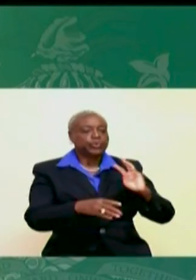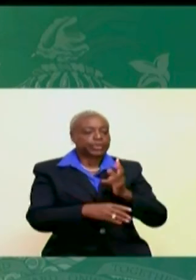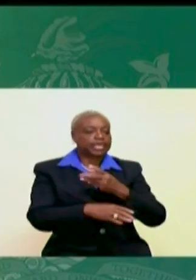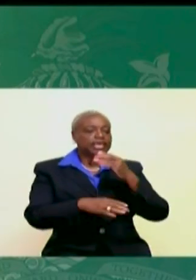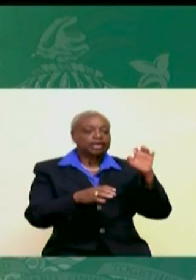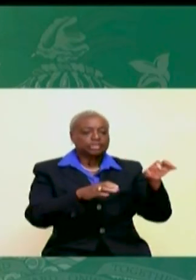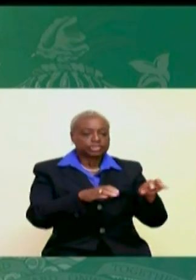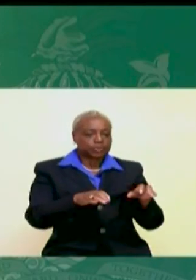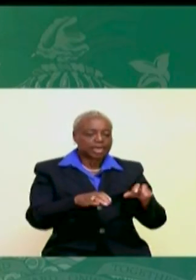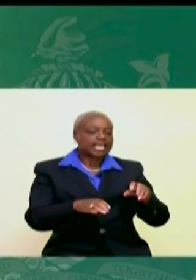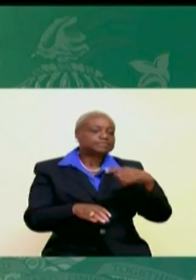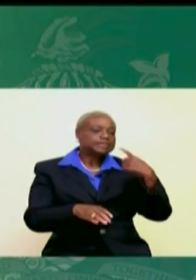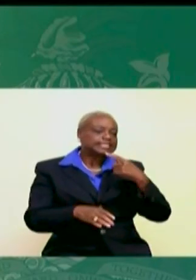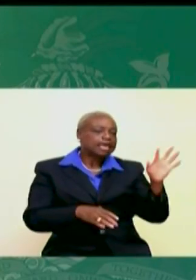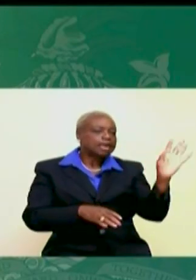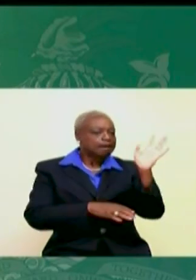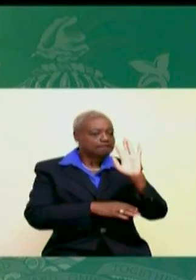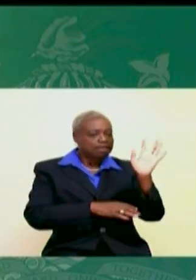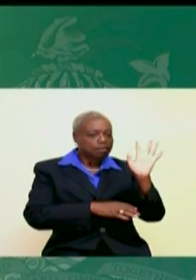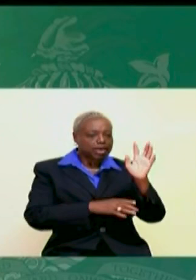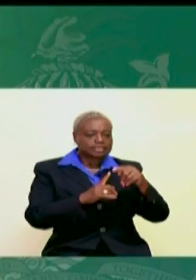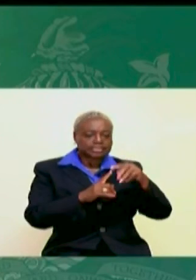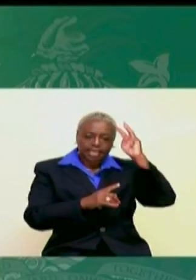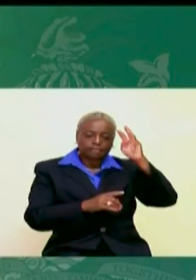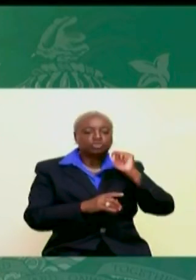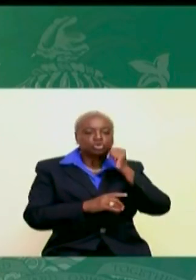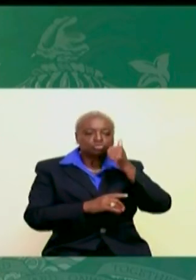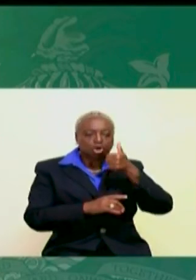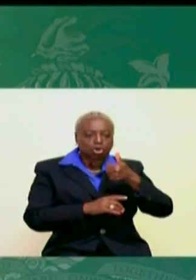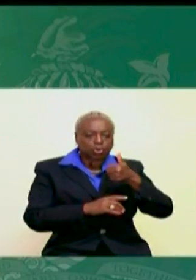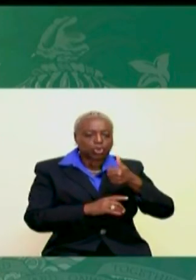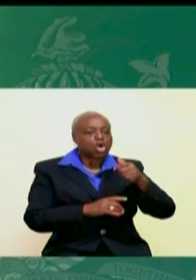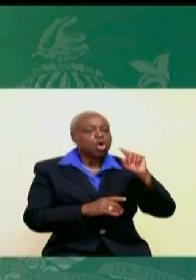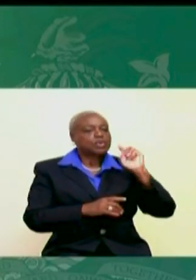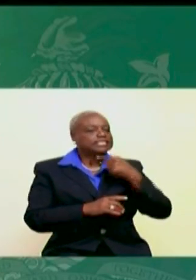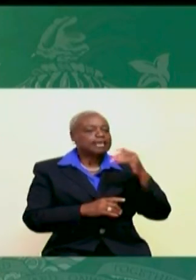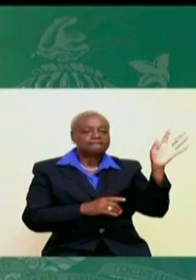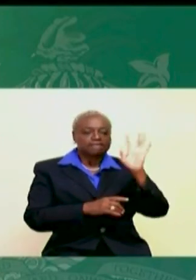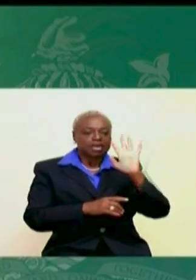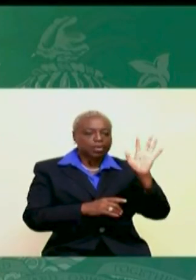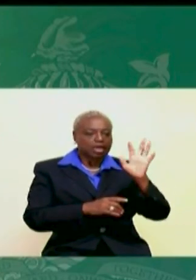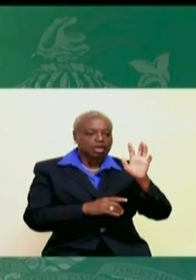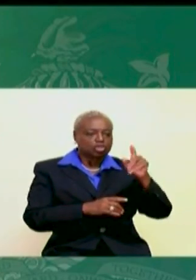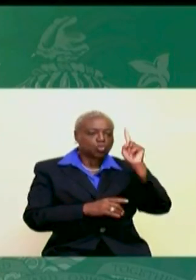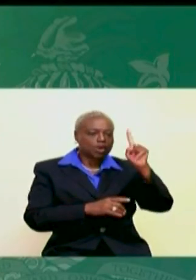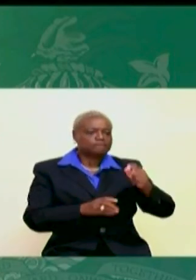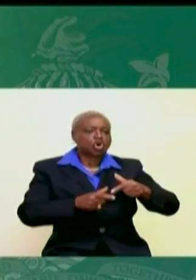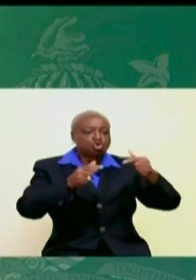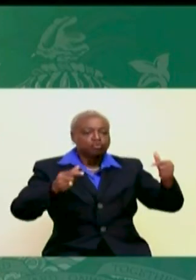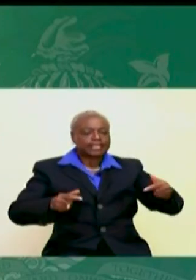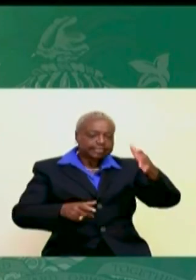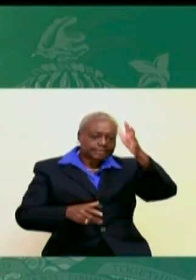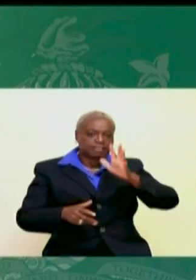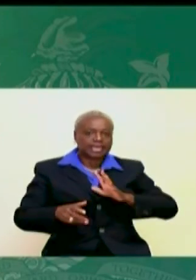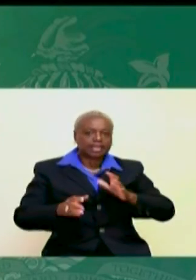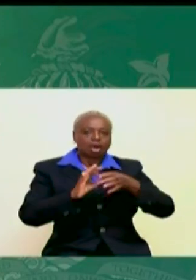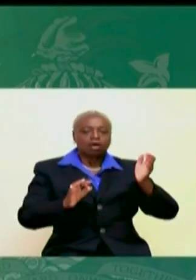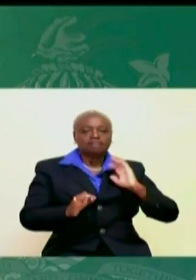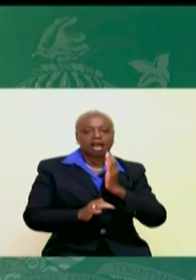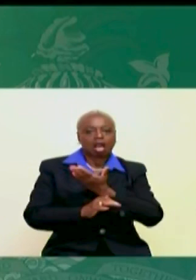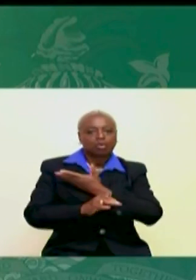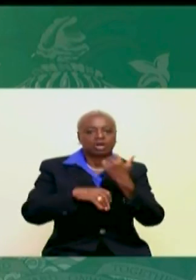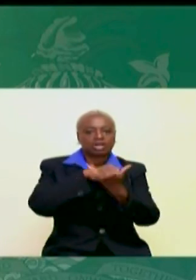will say farewell to him tomorrow, we do say farewell to one of the great men of our country. One of the great men of our country